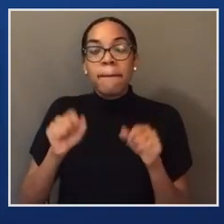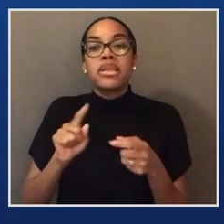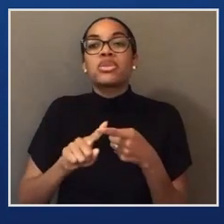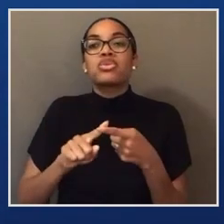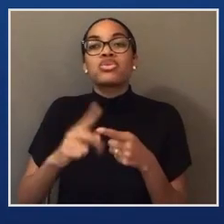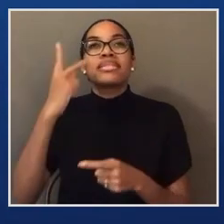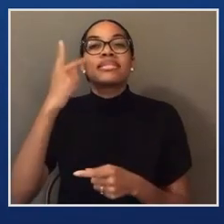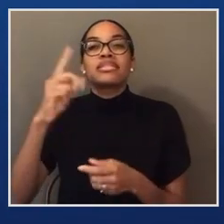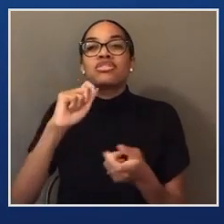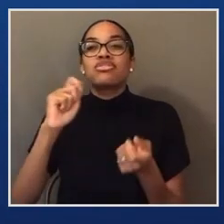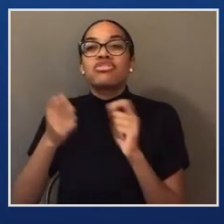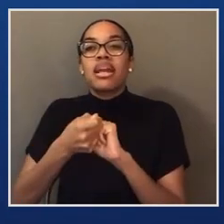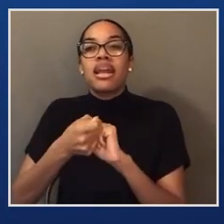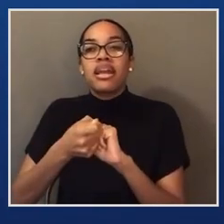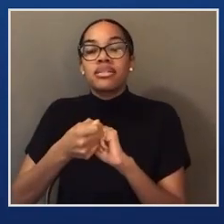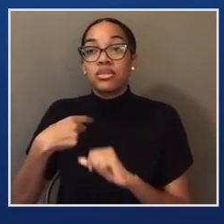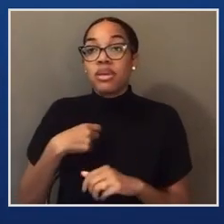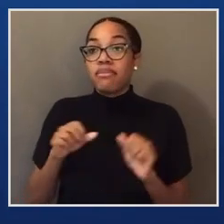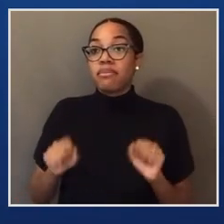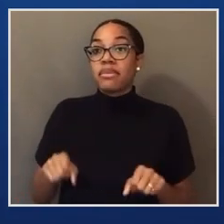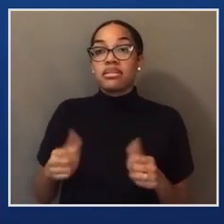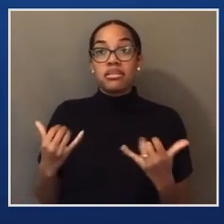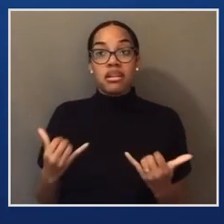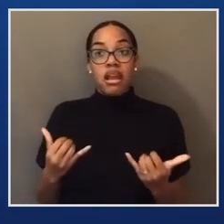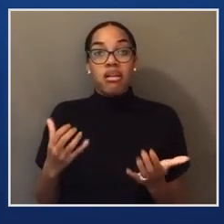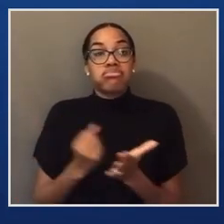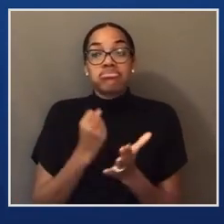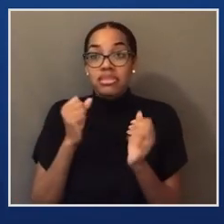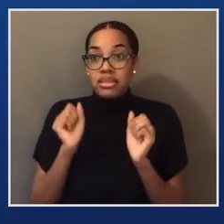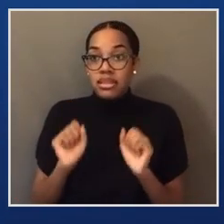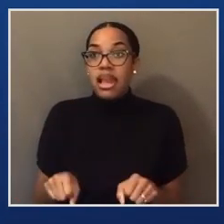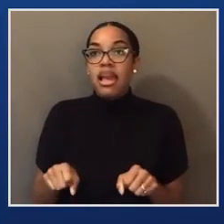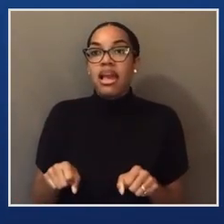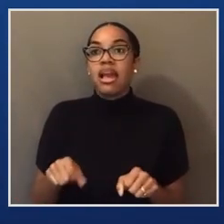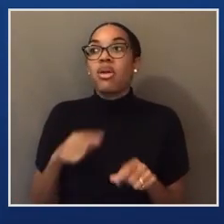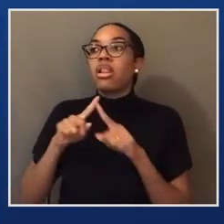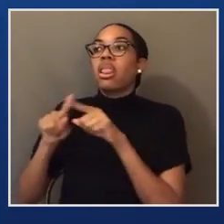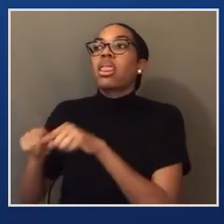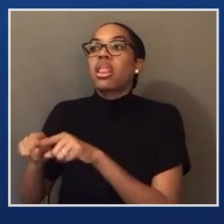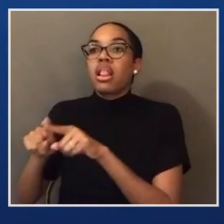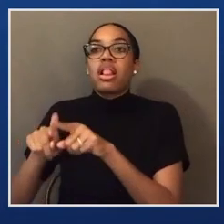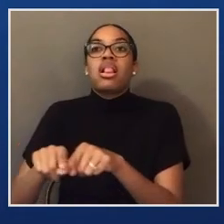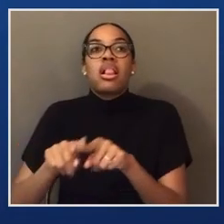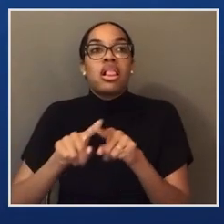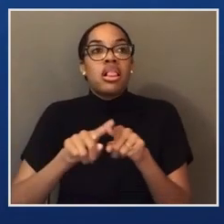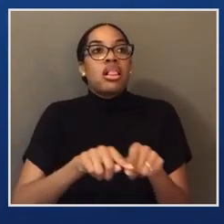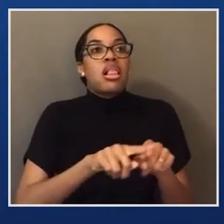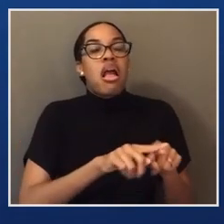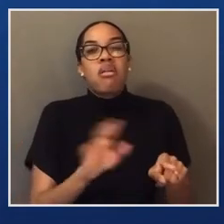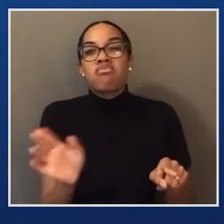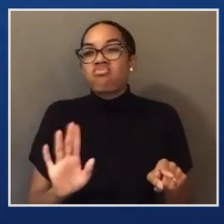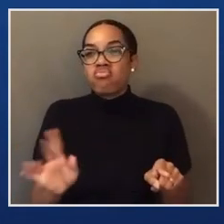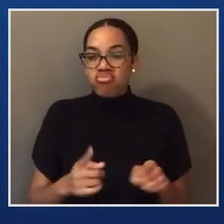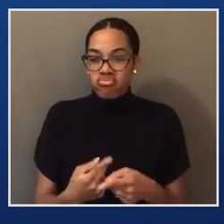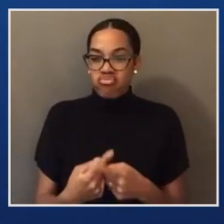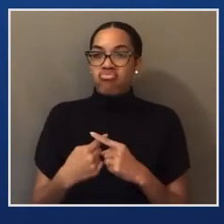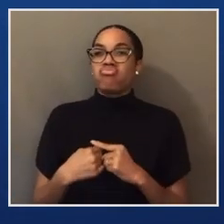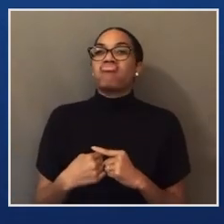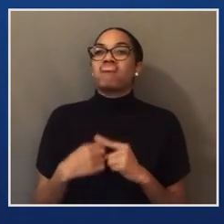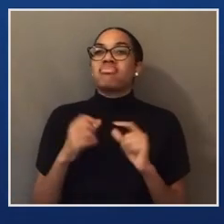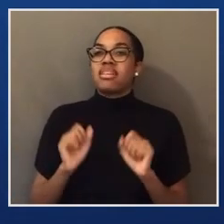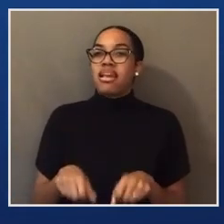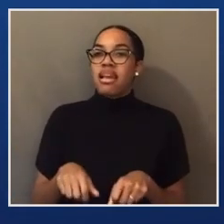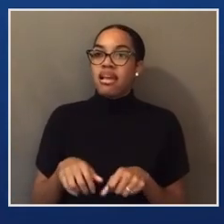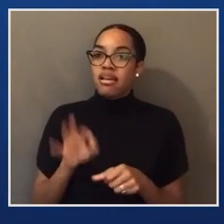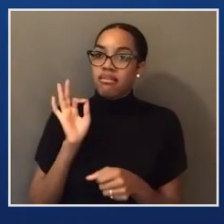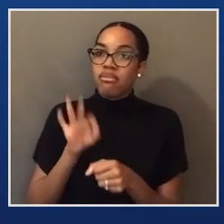we can't rely on anybody else. We have to do our part. Listen, before you build a skyscraper, you got to start with the